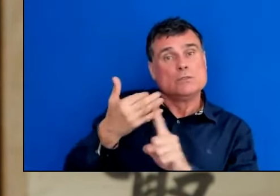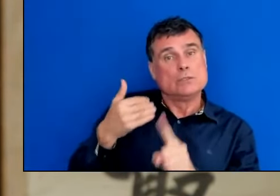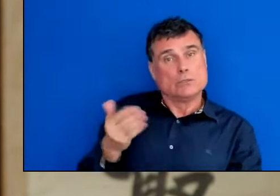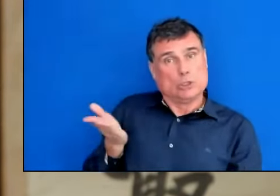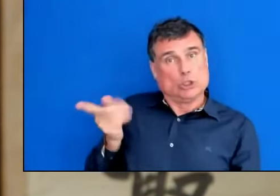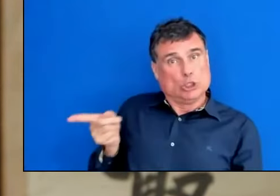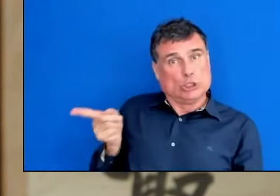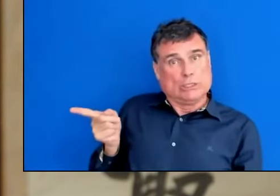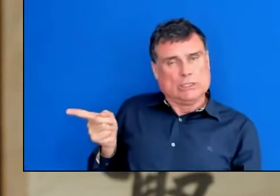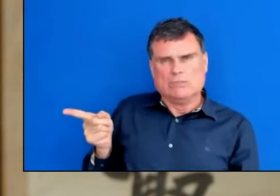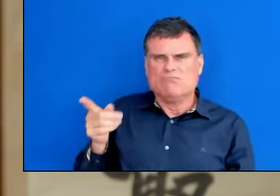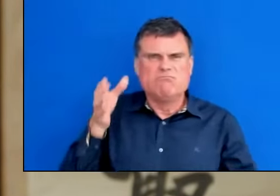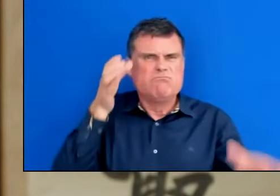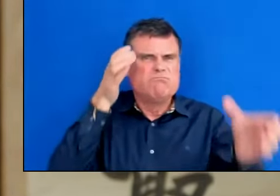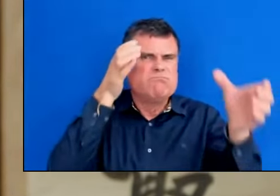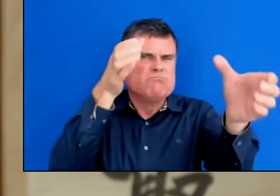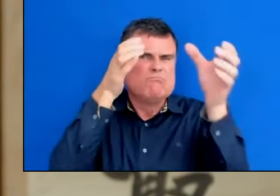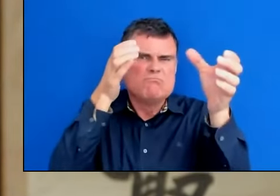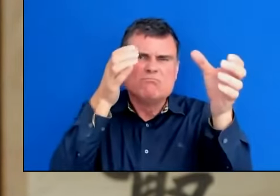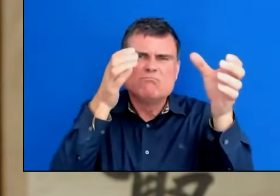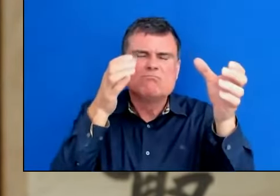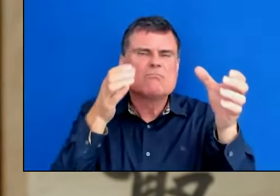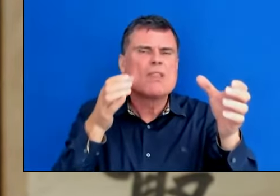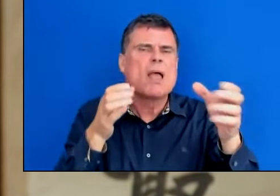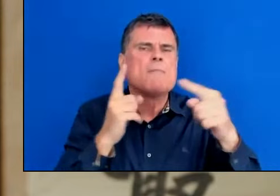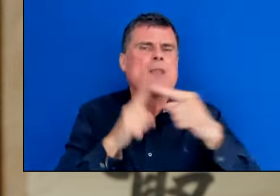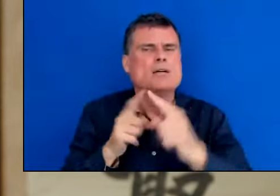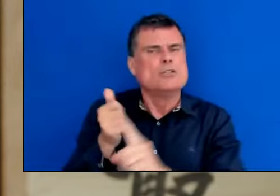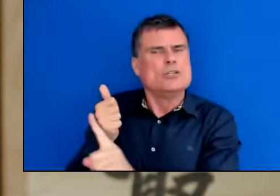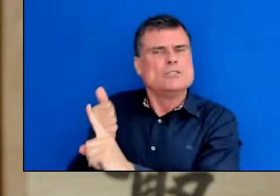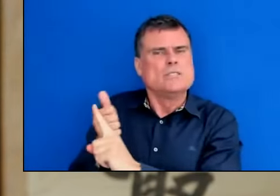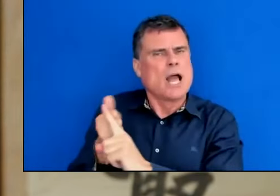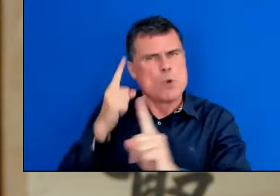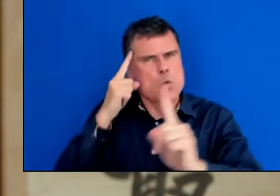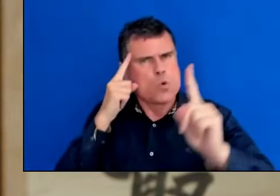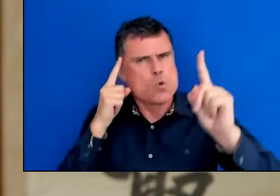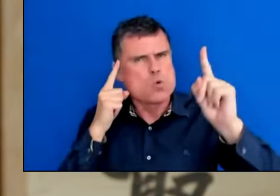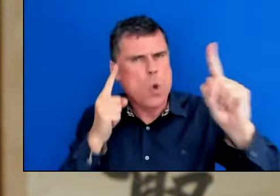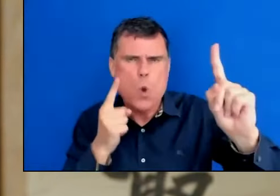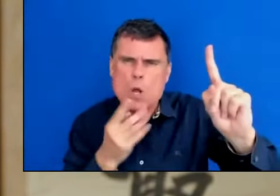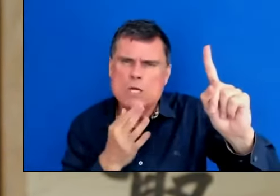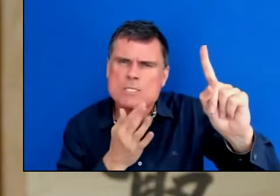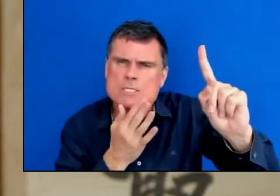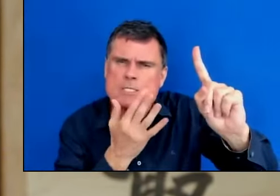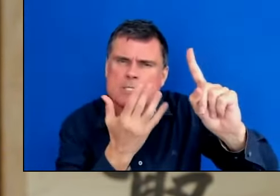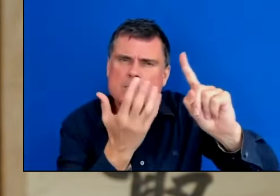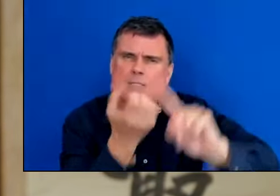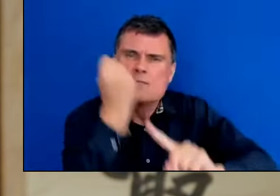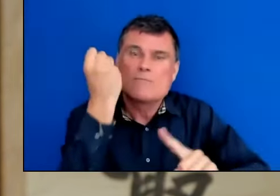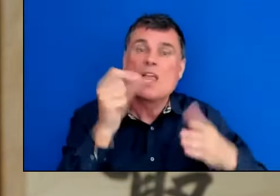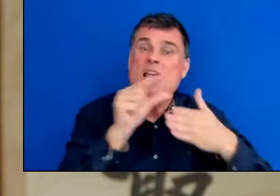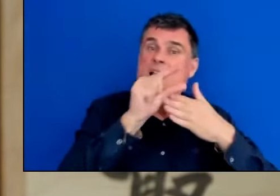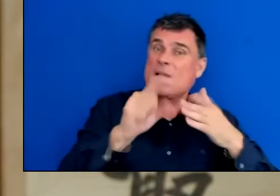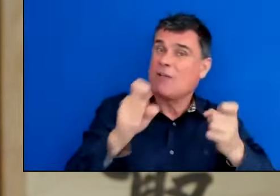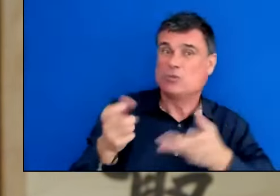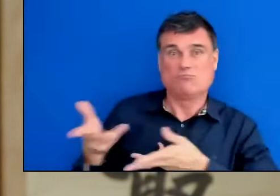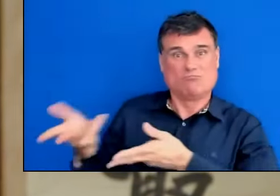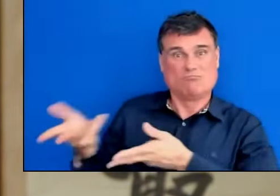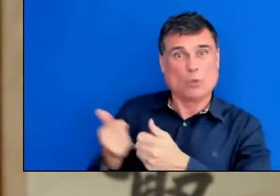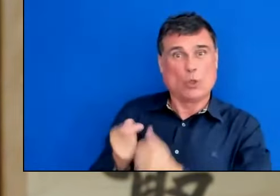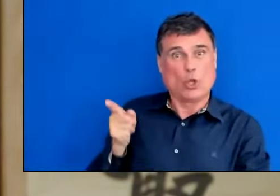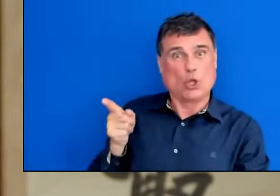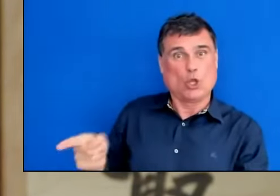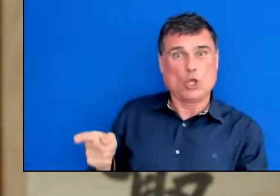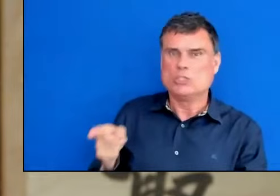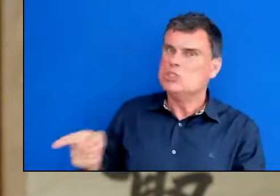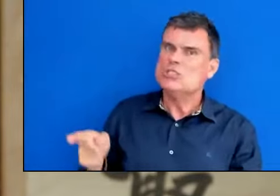I've come to know her as very, very knowledgeable, but more so tenacious. And I pity the poor government who's had to deal for the last